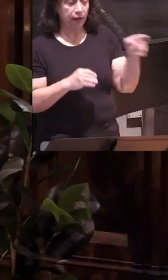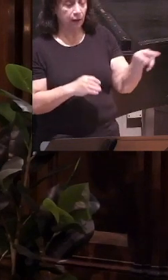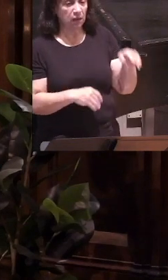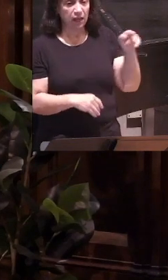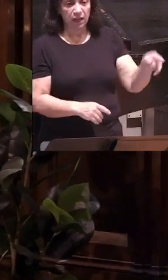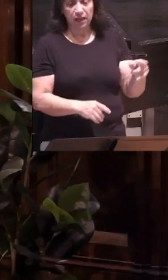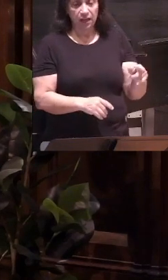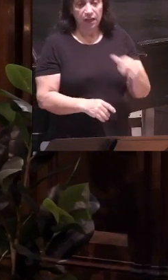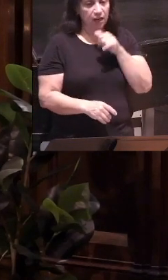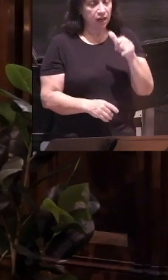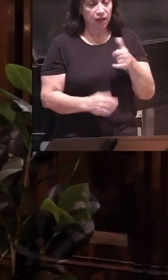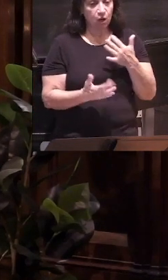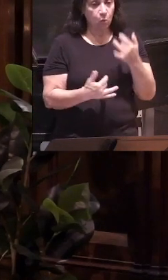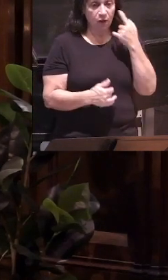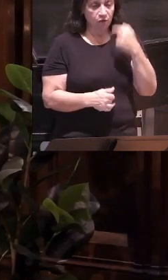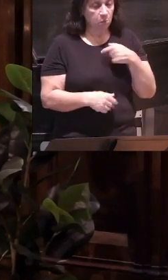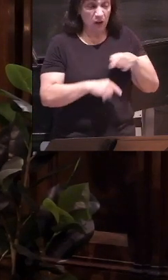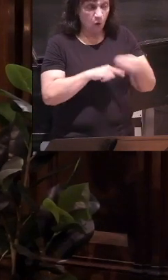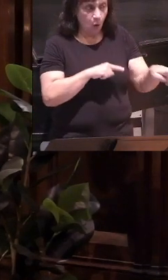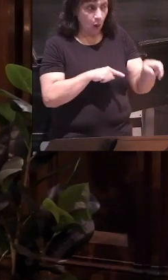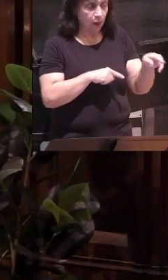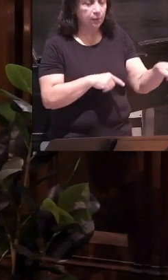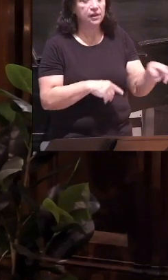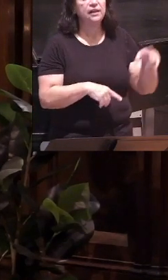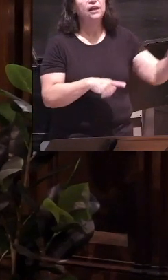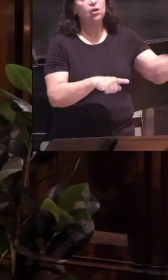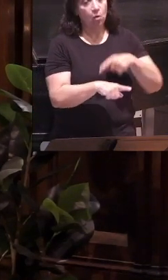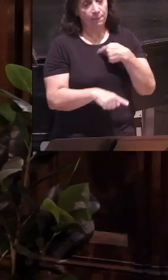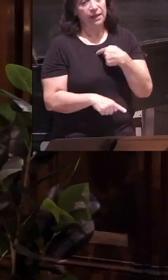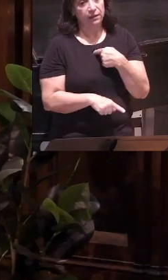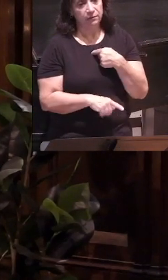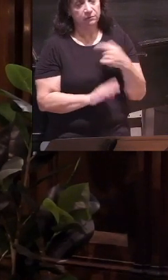he didn't wait for me to call him. He called me.